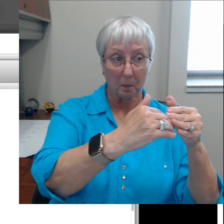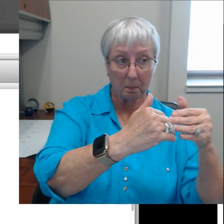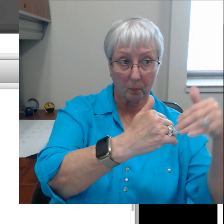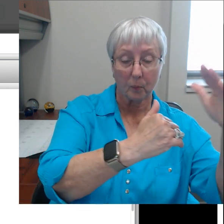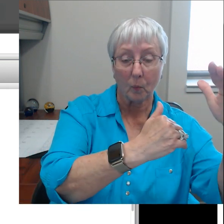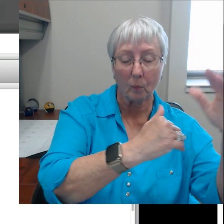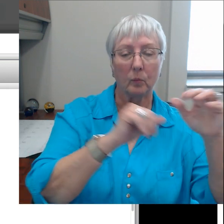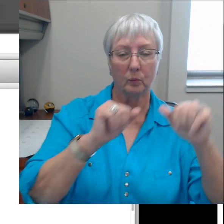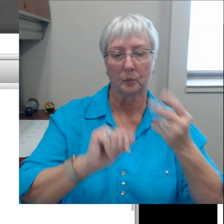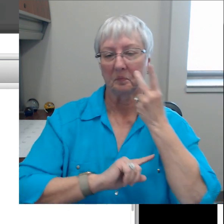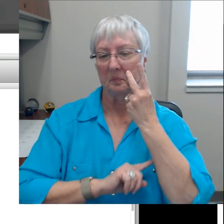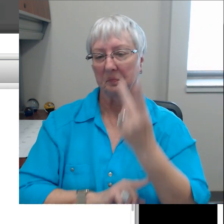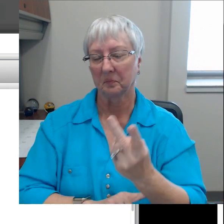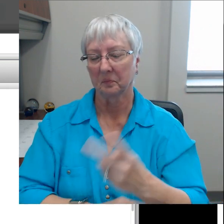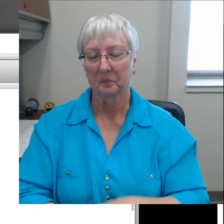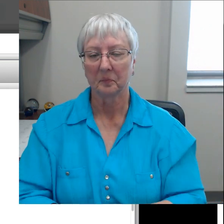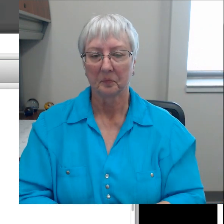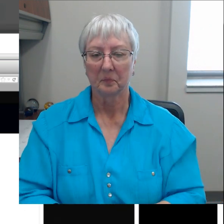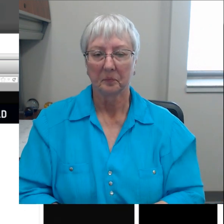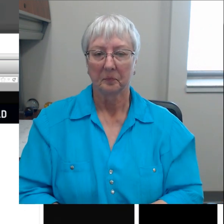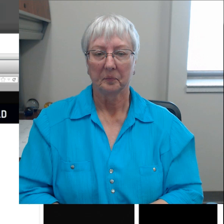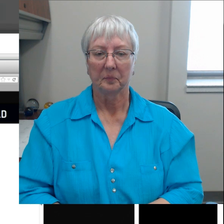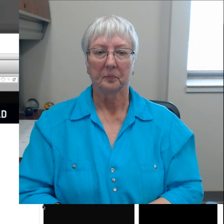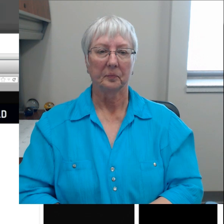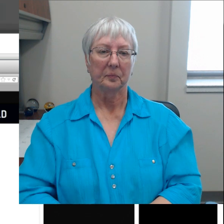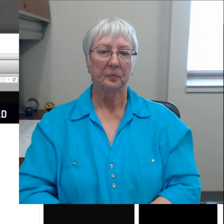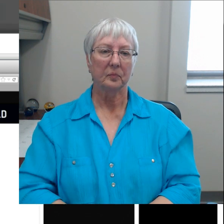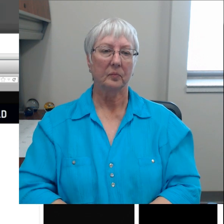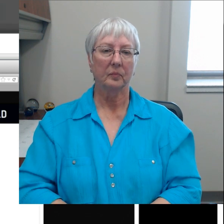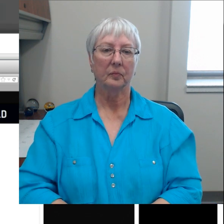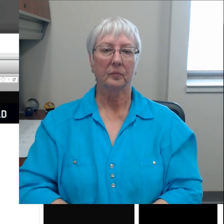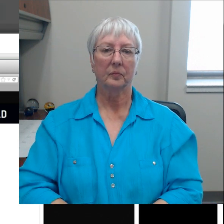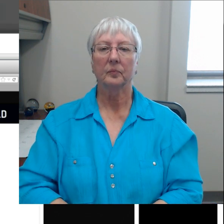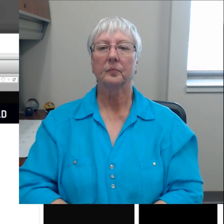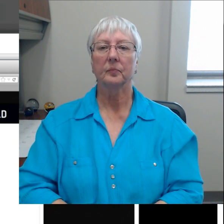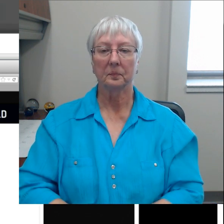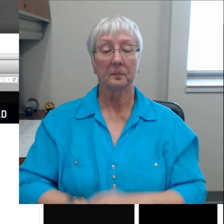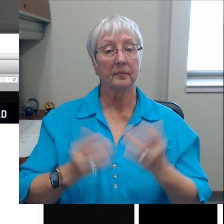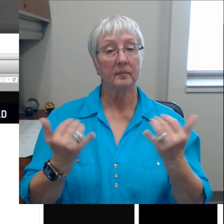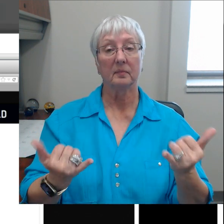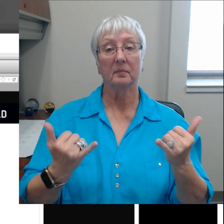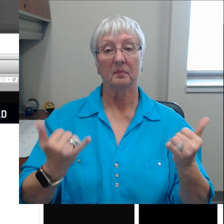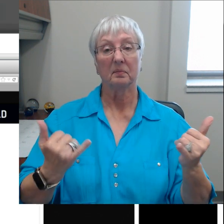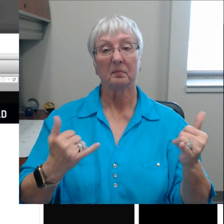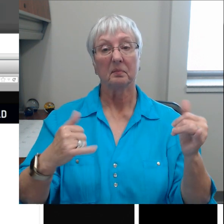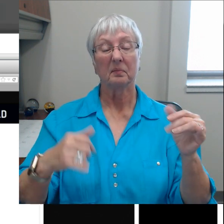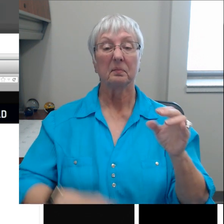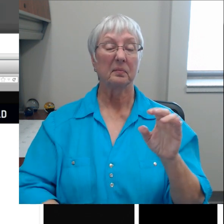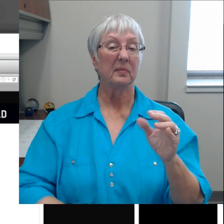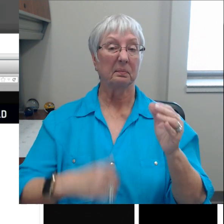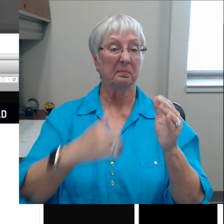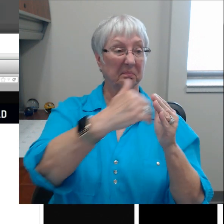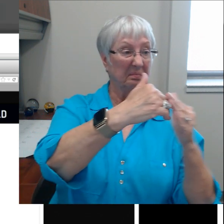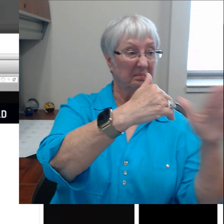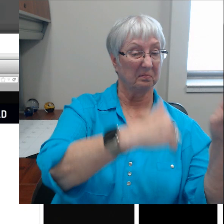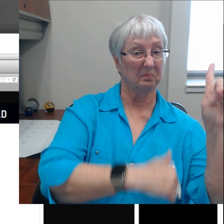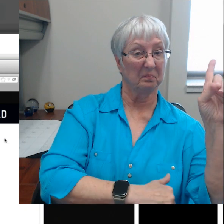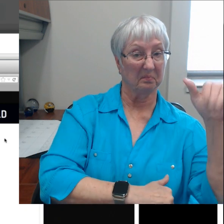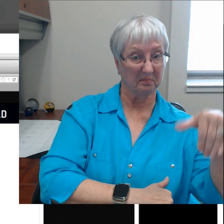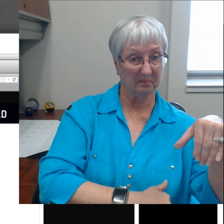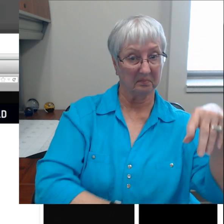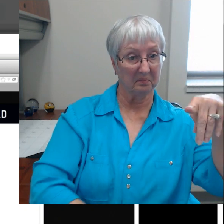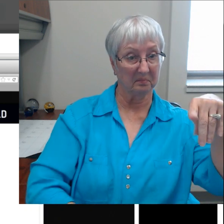want to check that this works, we can save it and go back to our browser, refresh our page, and you can see we are over 1,000 pixels in viewport width. And now our